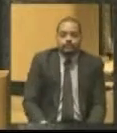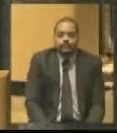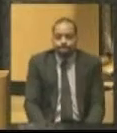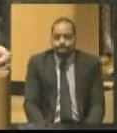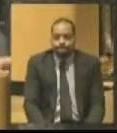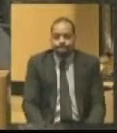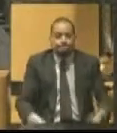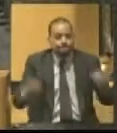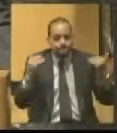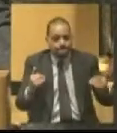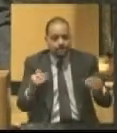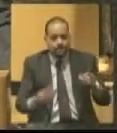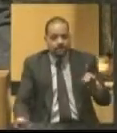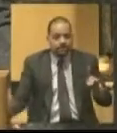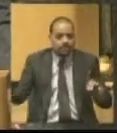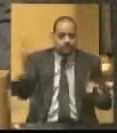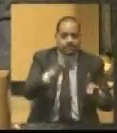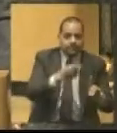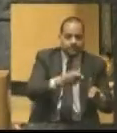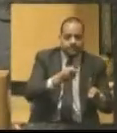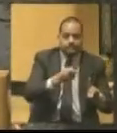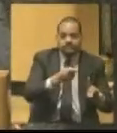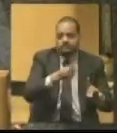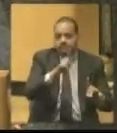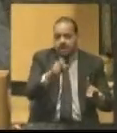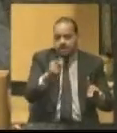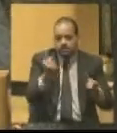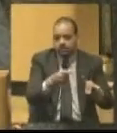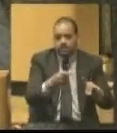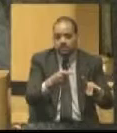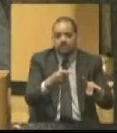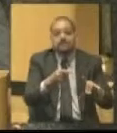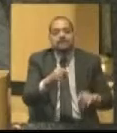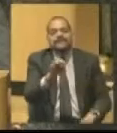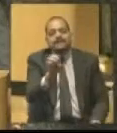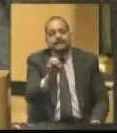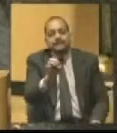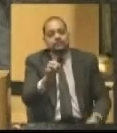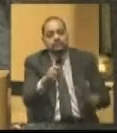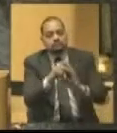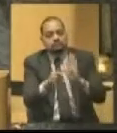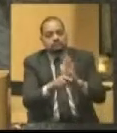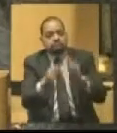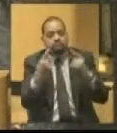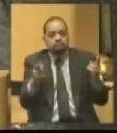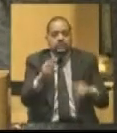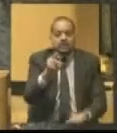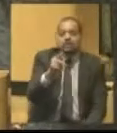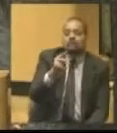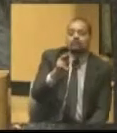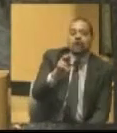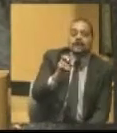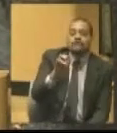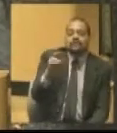Which brings us back to the question of the hour: what did the Emancipation Proclamation actually do? If the federal